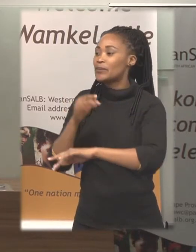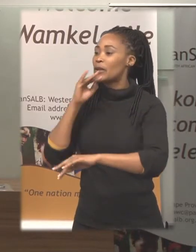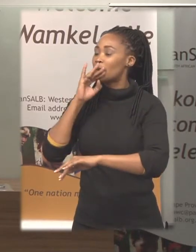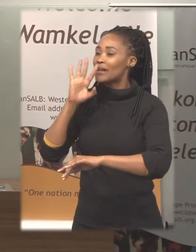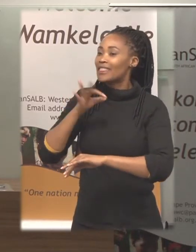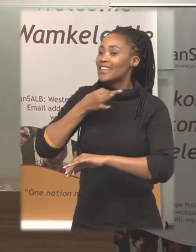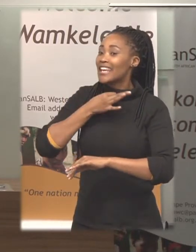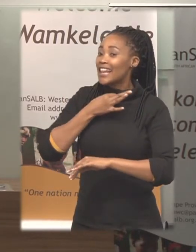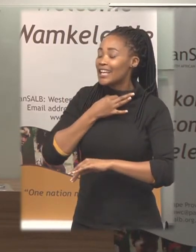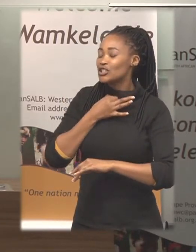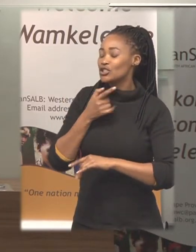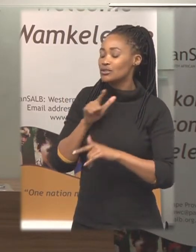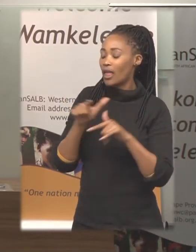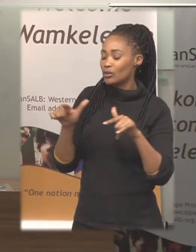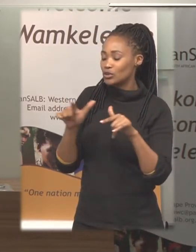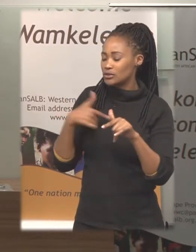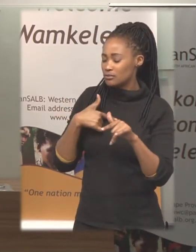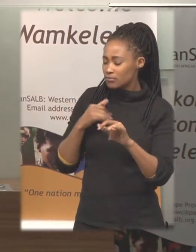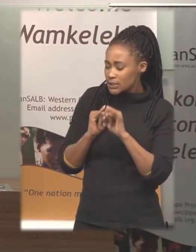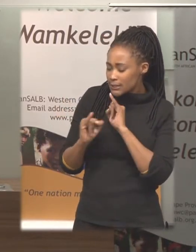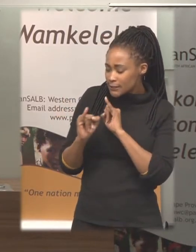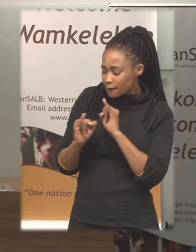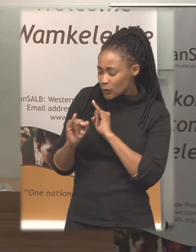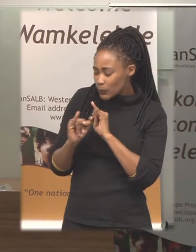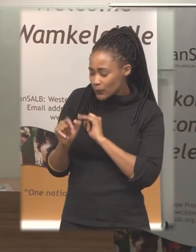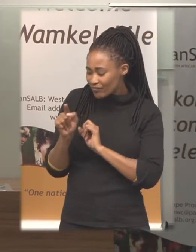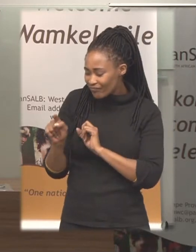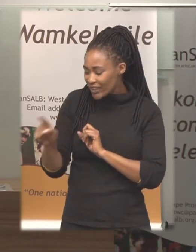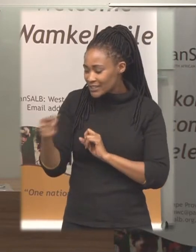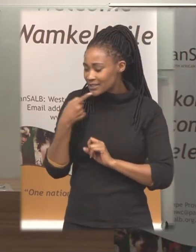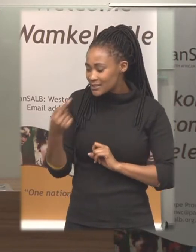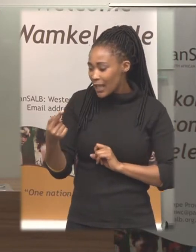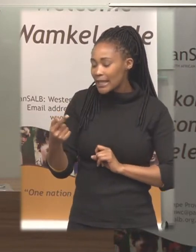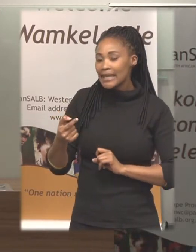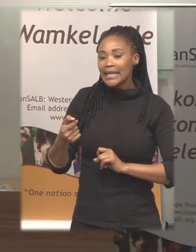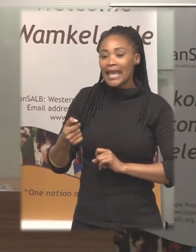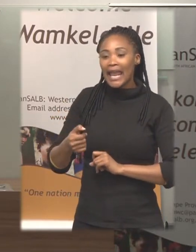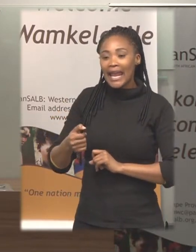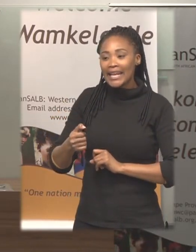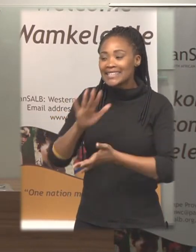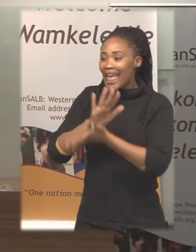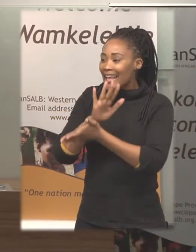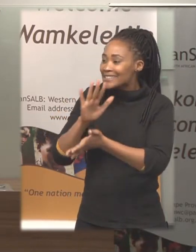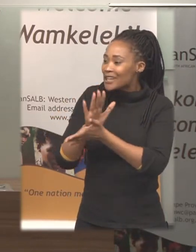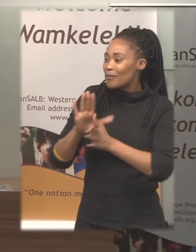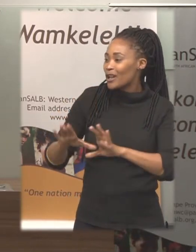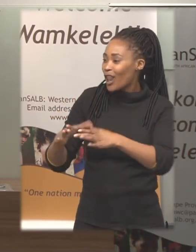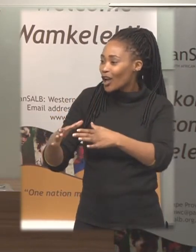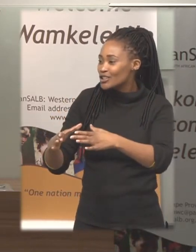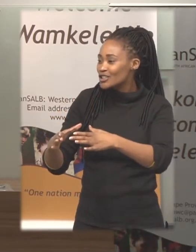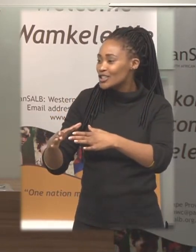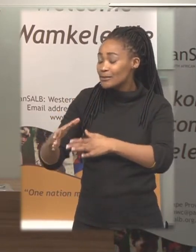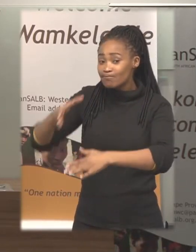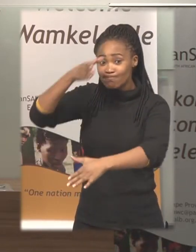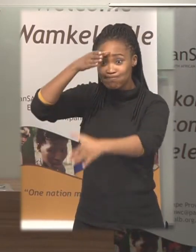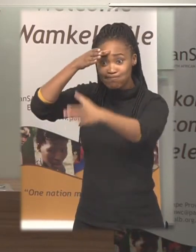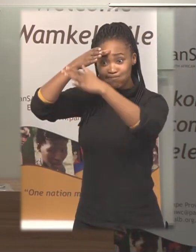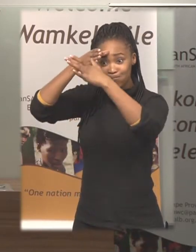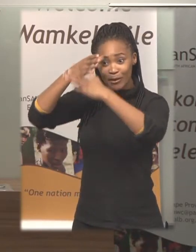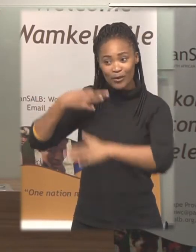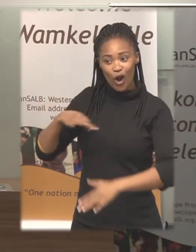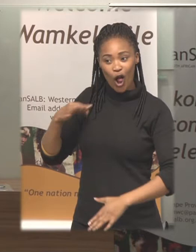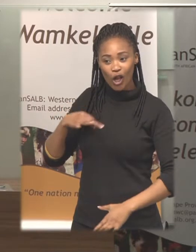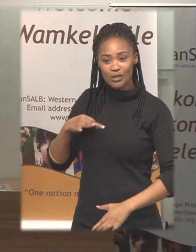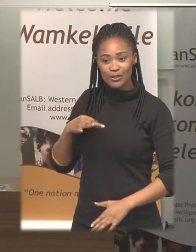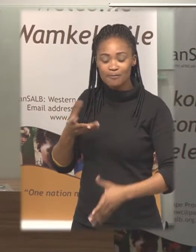I was interviewing her, said this: in an academic class, the brighter girls usually do speak English to each